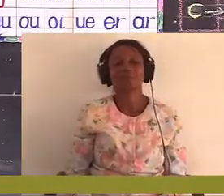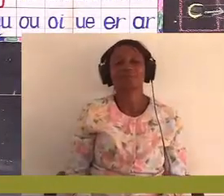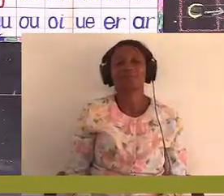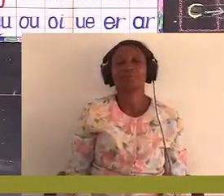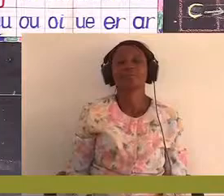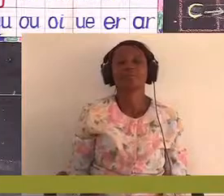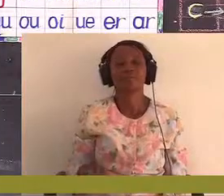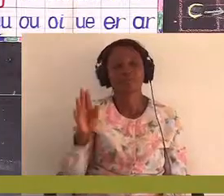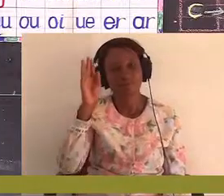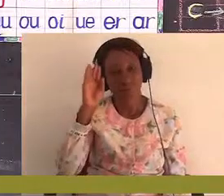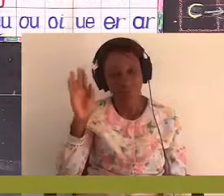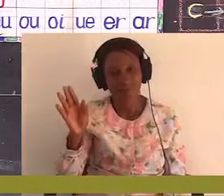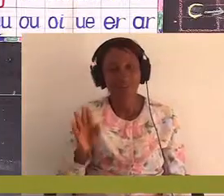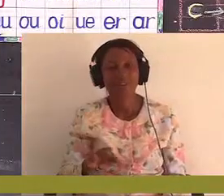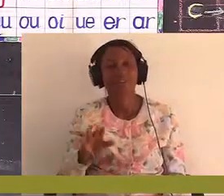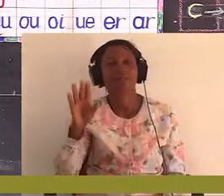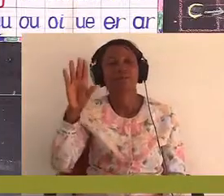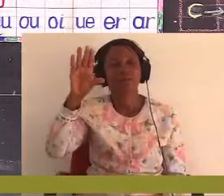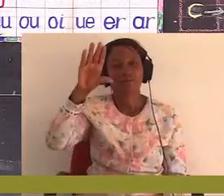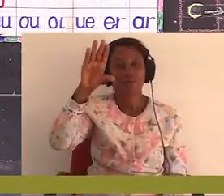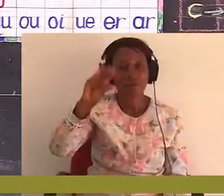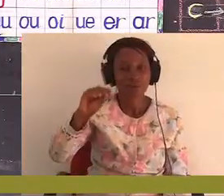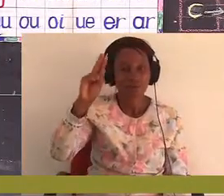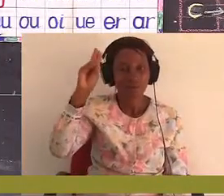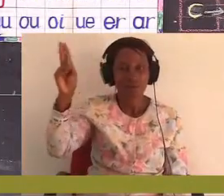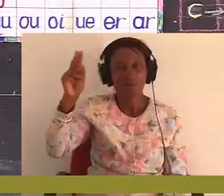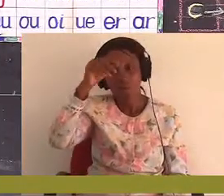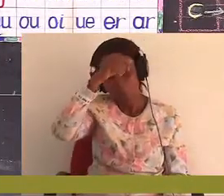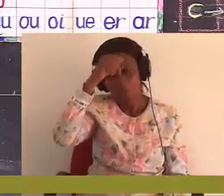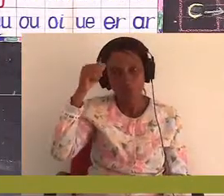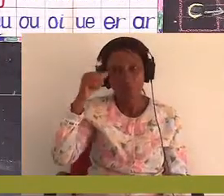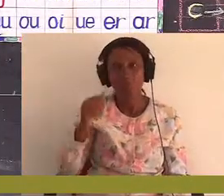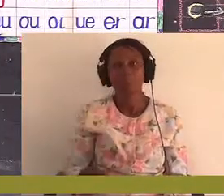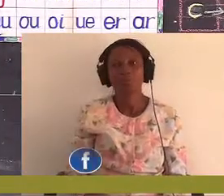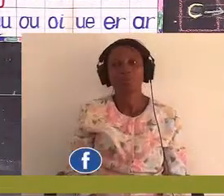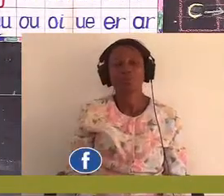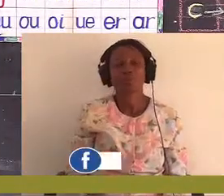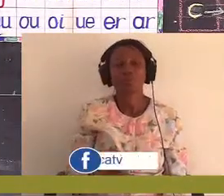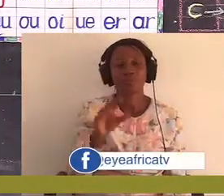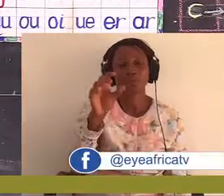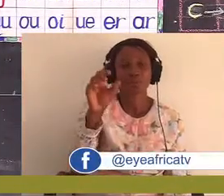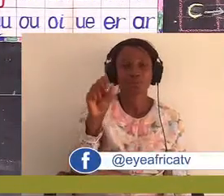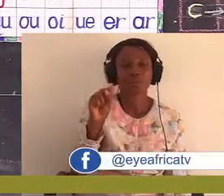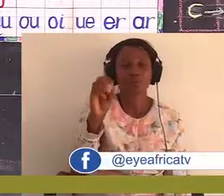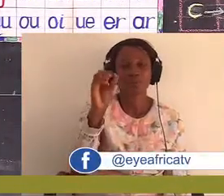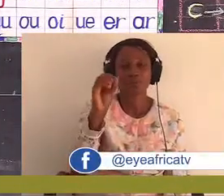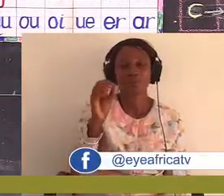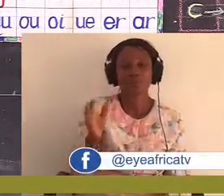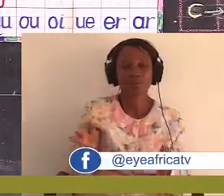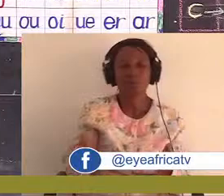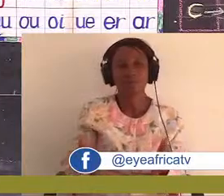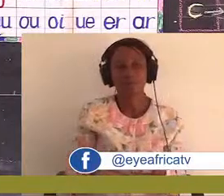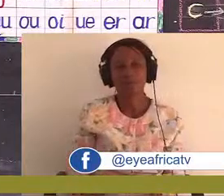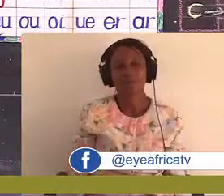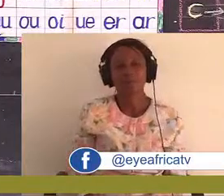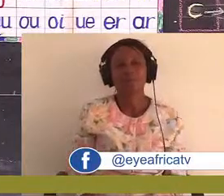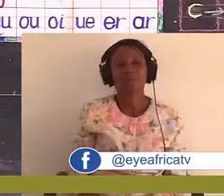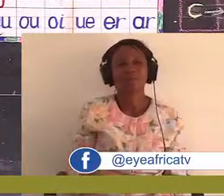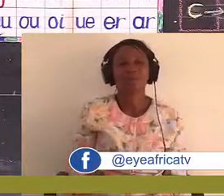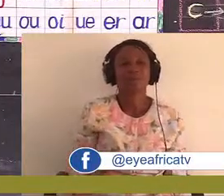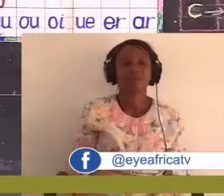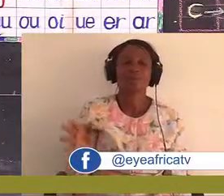it there. Thank you for doing the homework. All right. So now